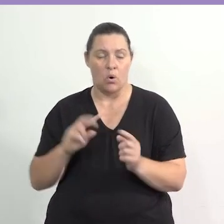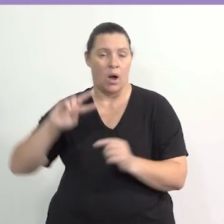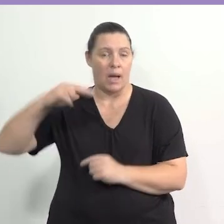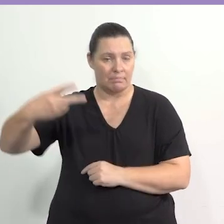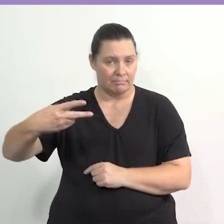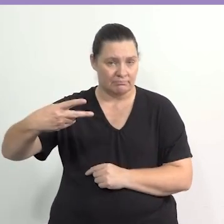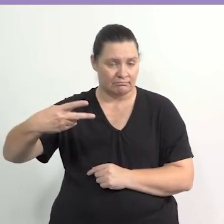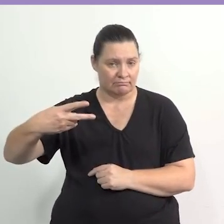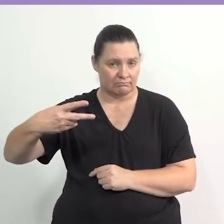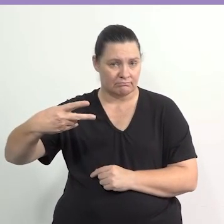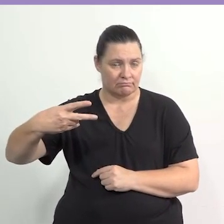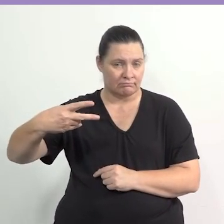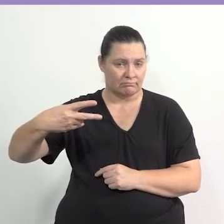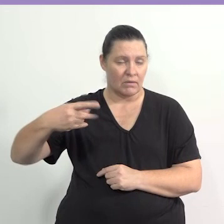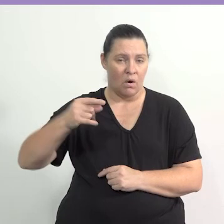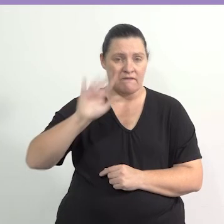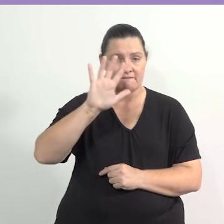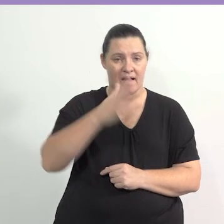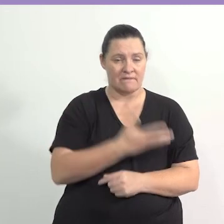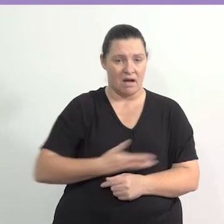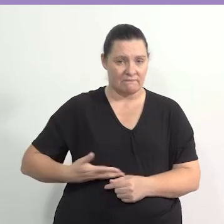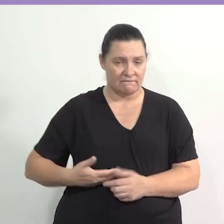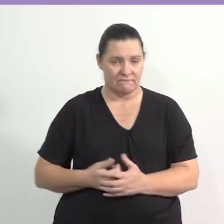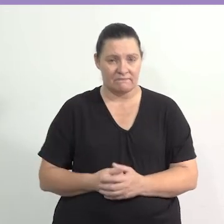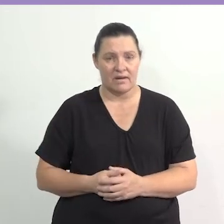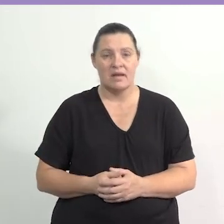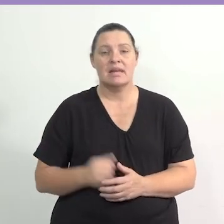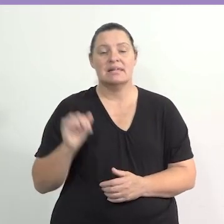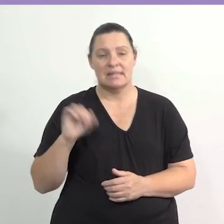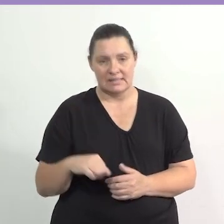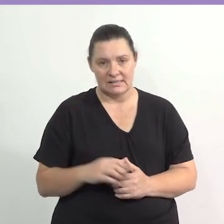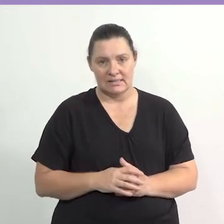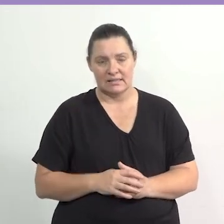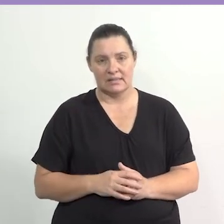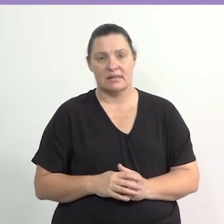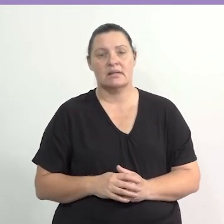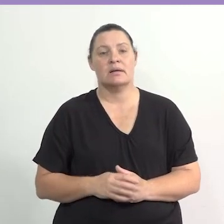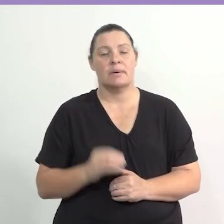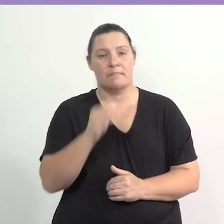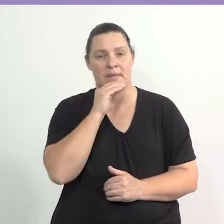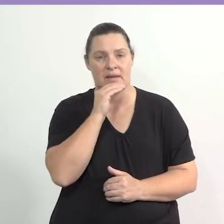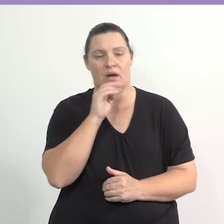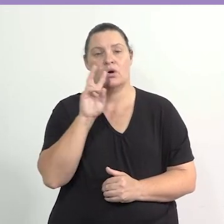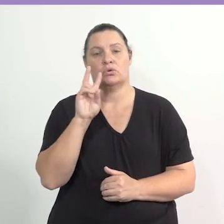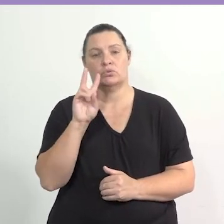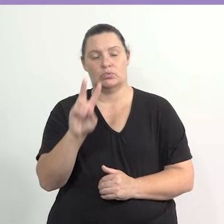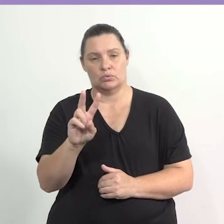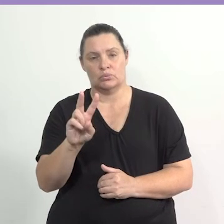upside down version, or the reciprocal of 5 halves? Yes, you are correct. It